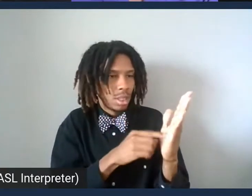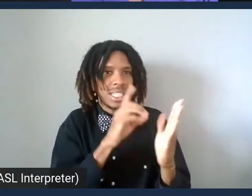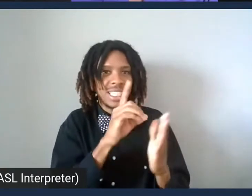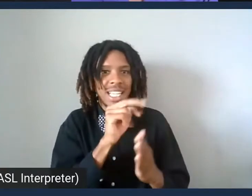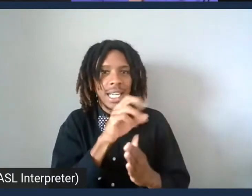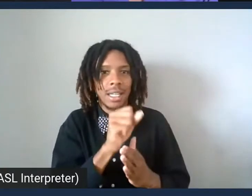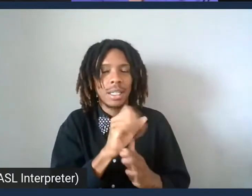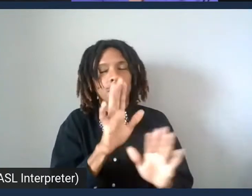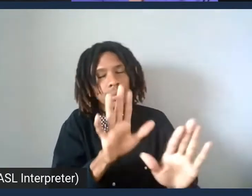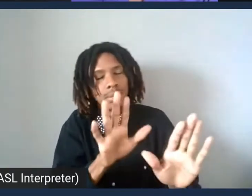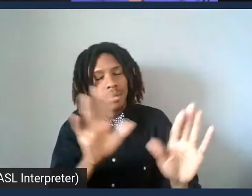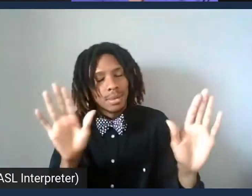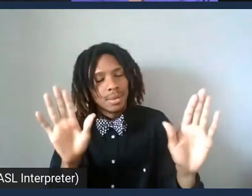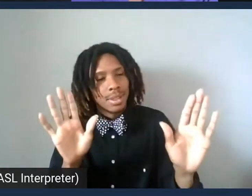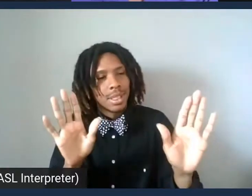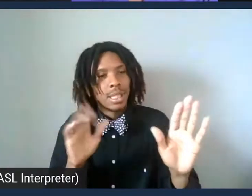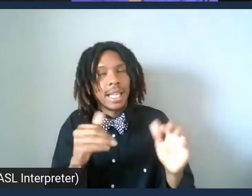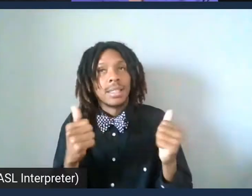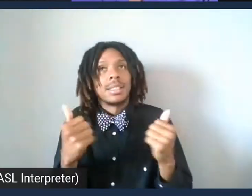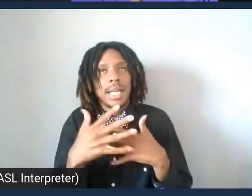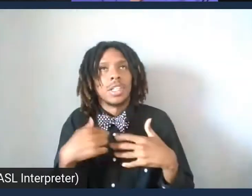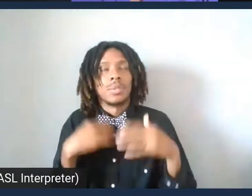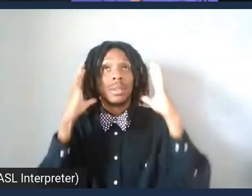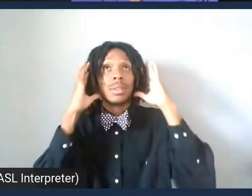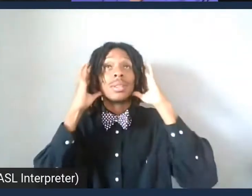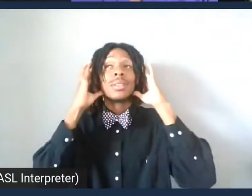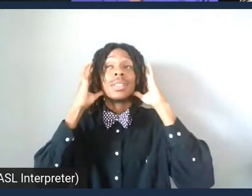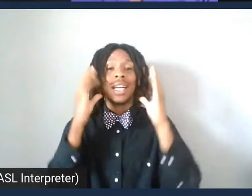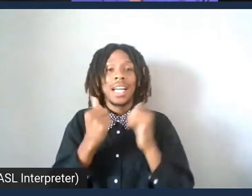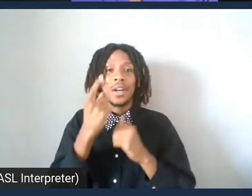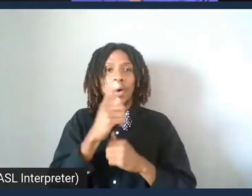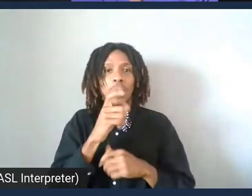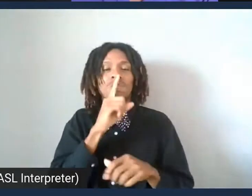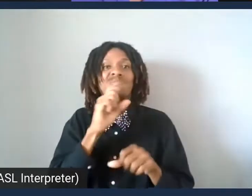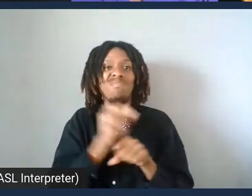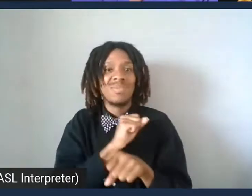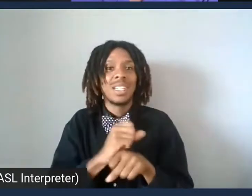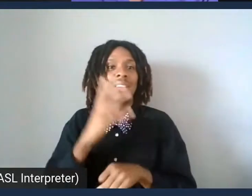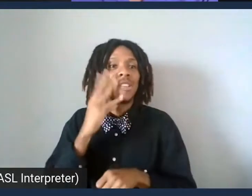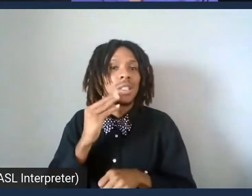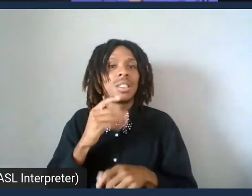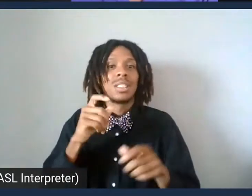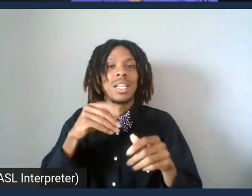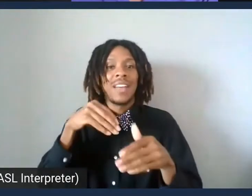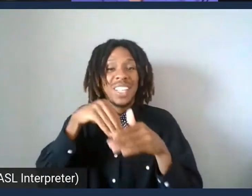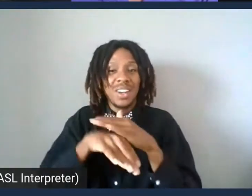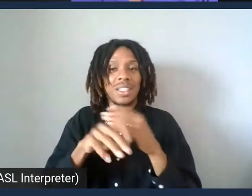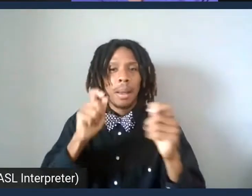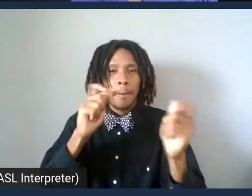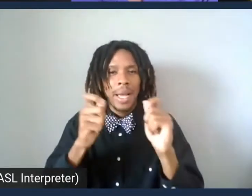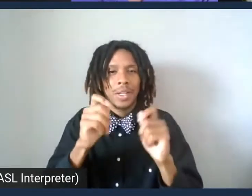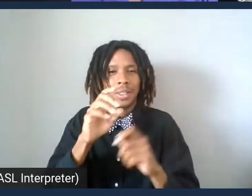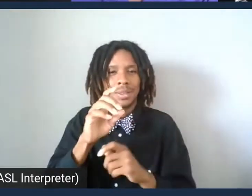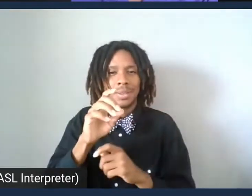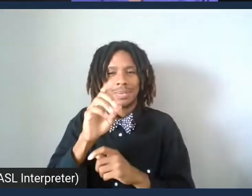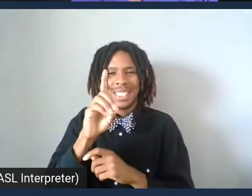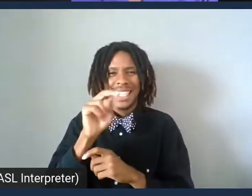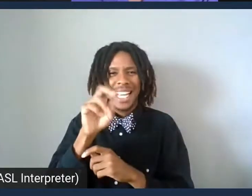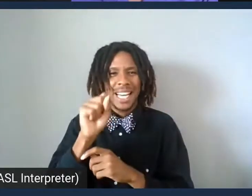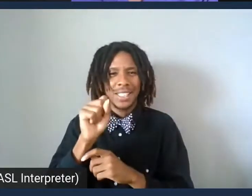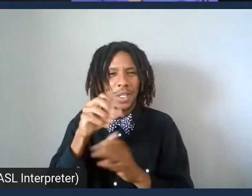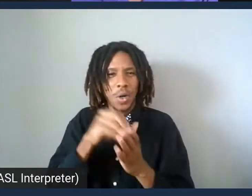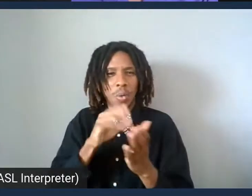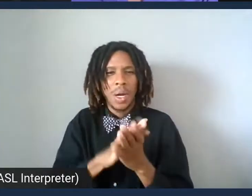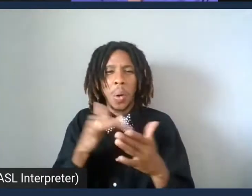by the way, scares me. For anybody who's had to go and manually tweak DNS records, I mean, DNS